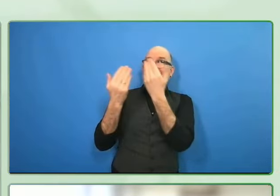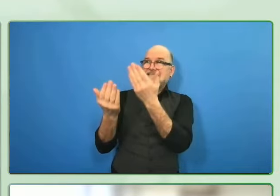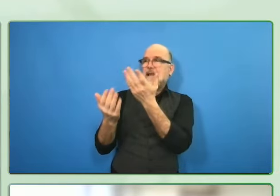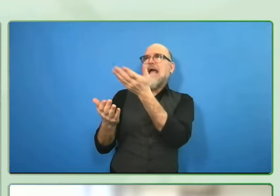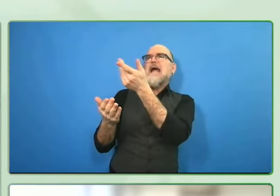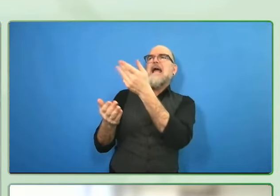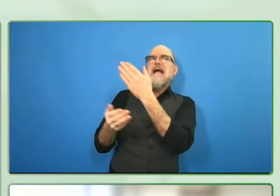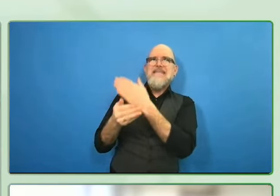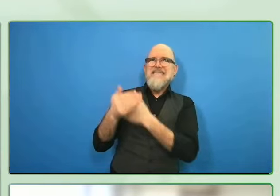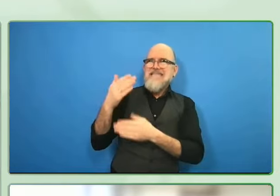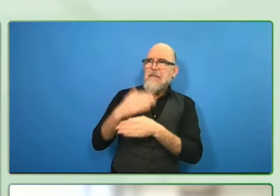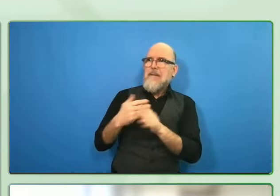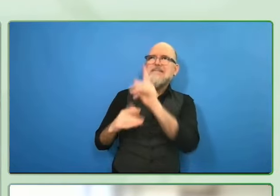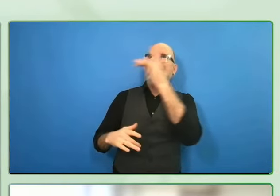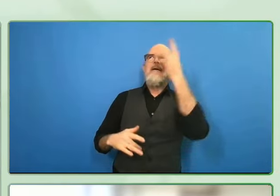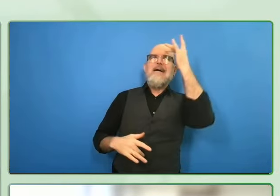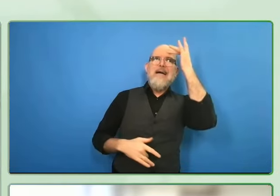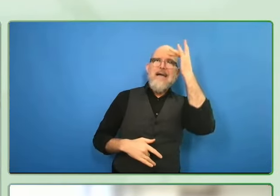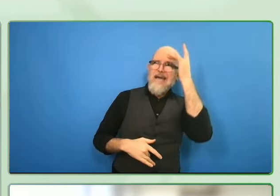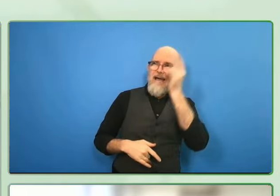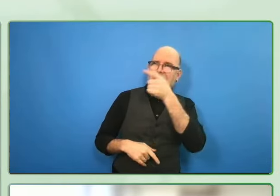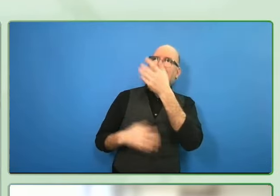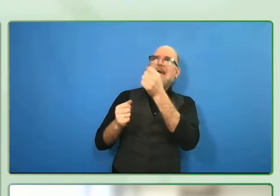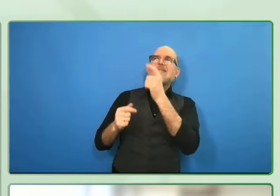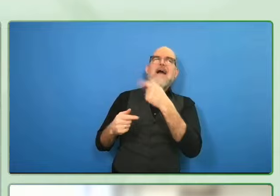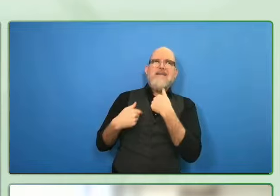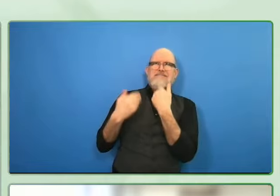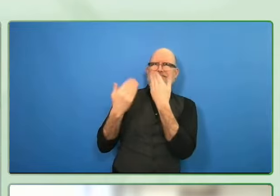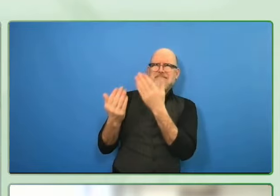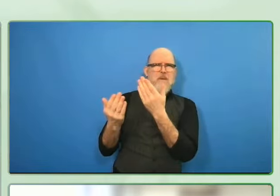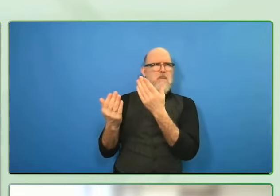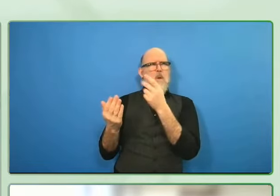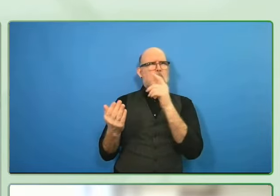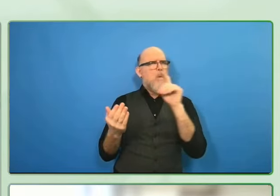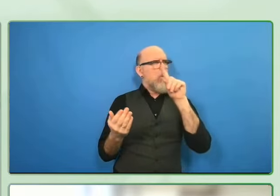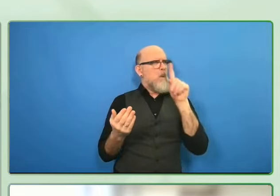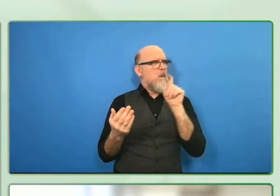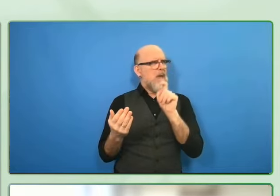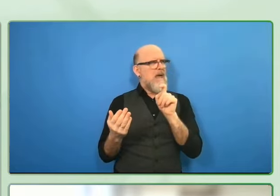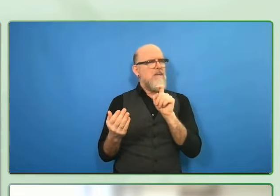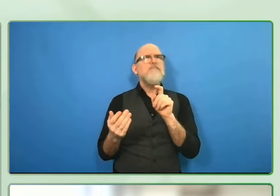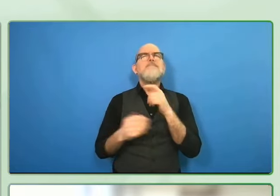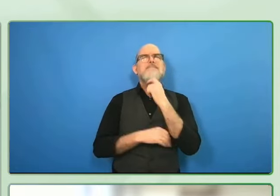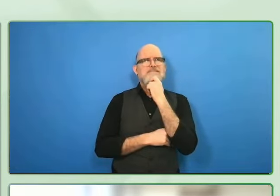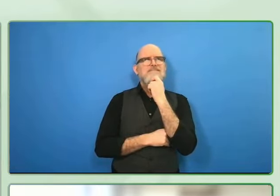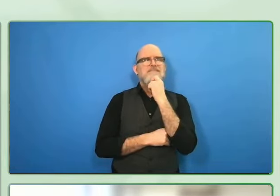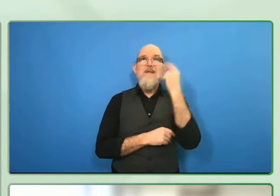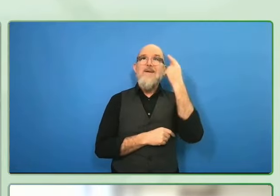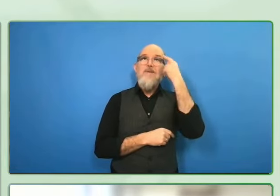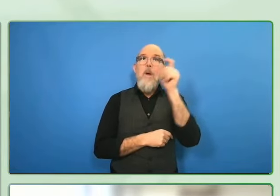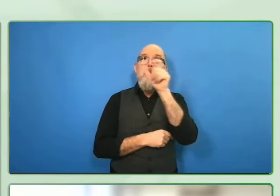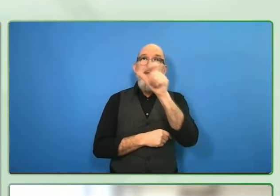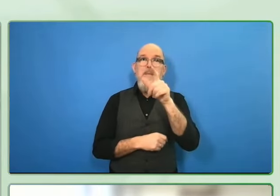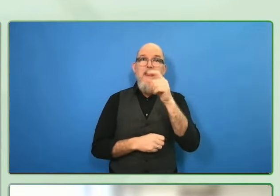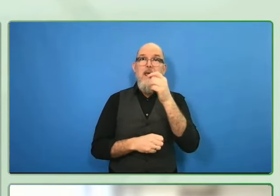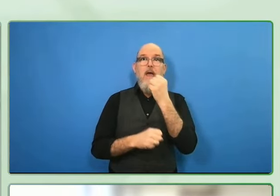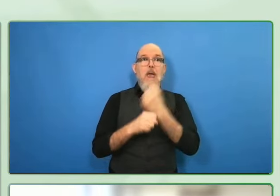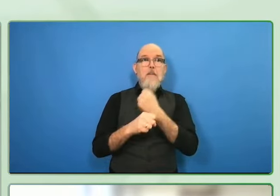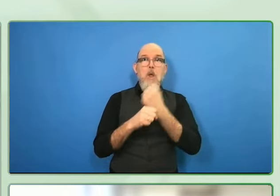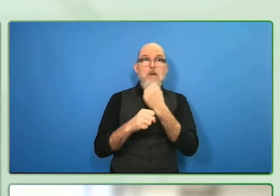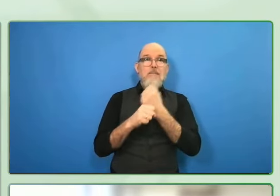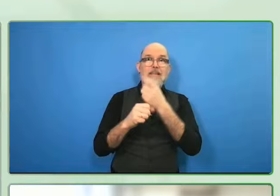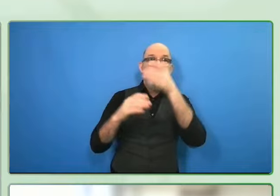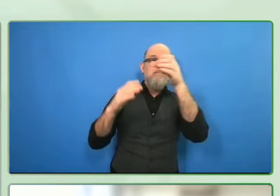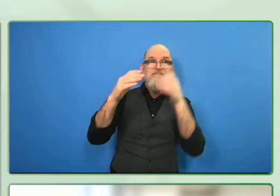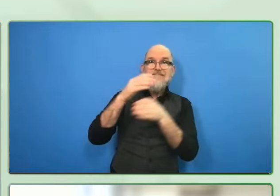productivity, employee engagement, reduces health and safety risks, reduces all kinds of risks. But we do,